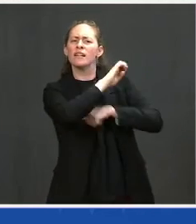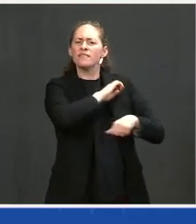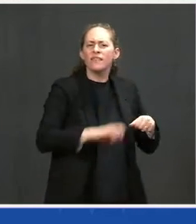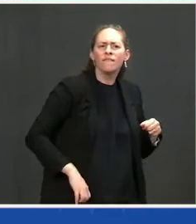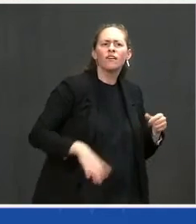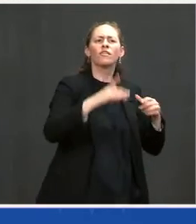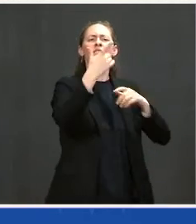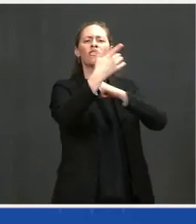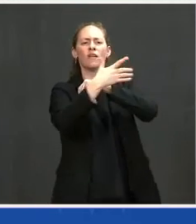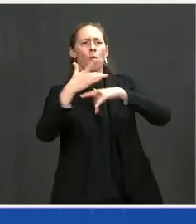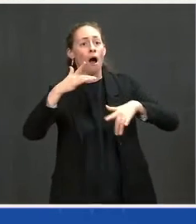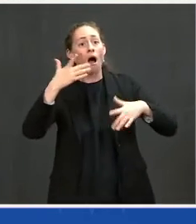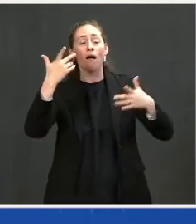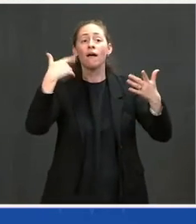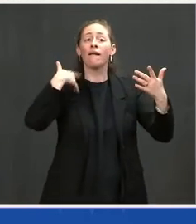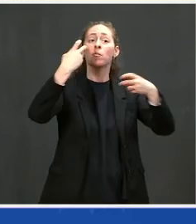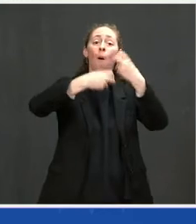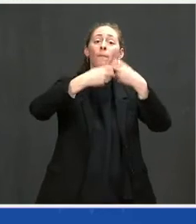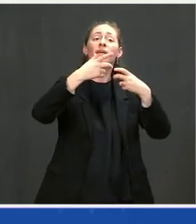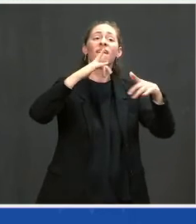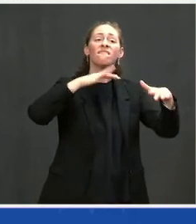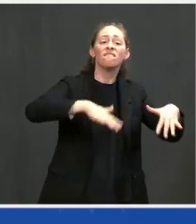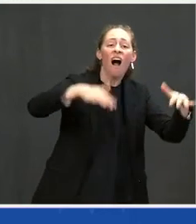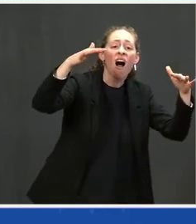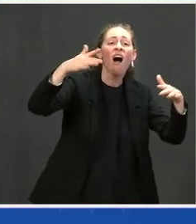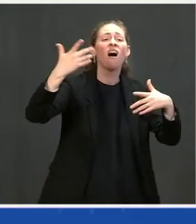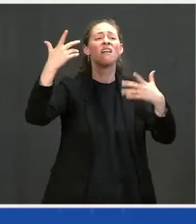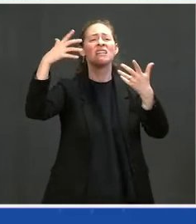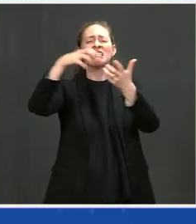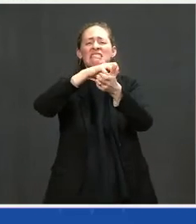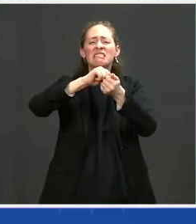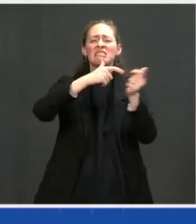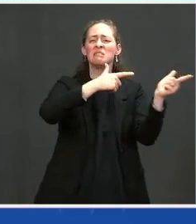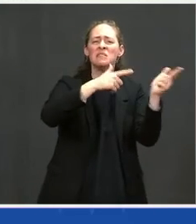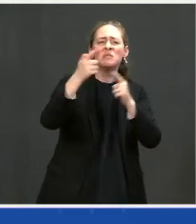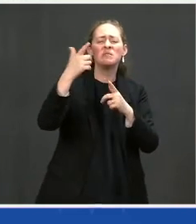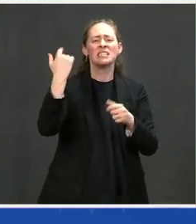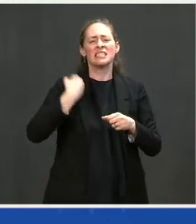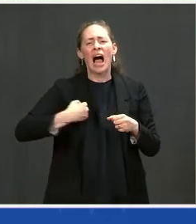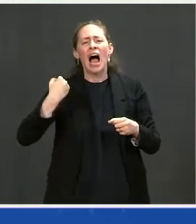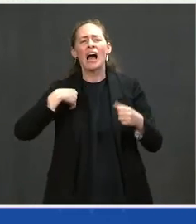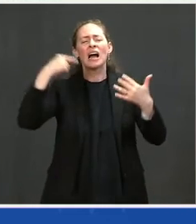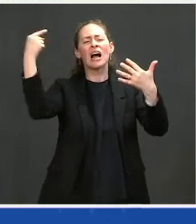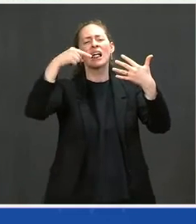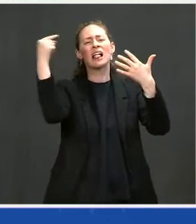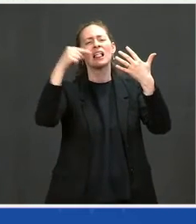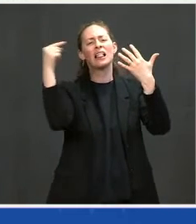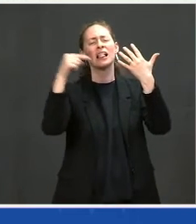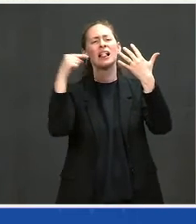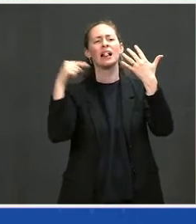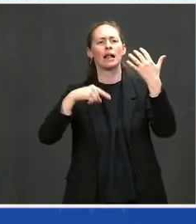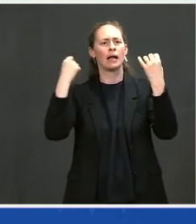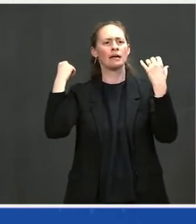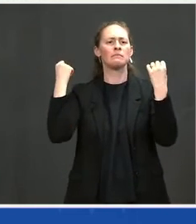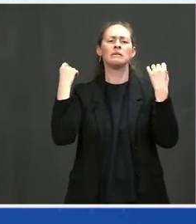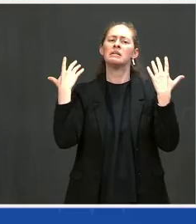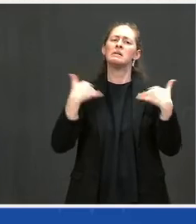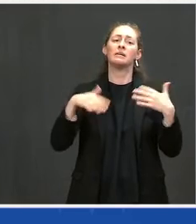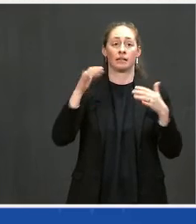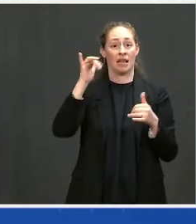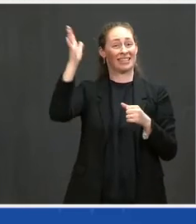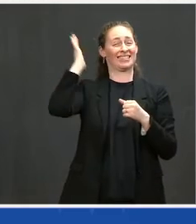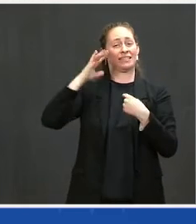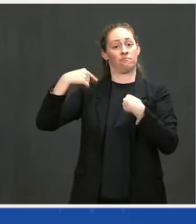gang violence. It's because of a whole range of things that when I was vice president and had the same obligation to deal with